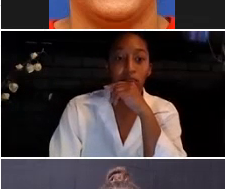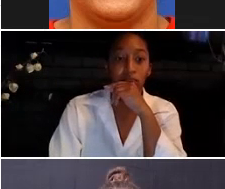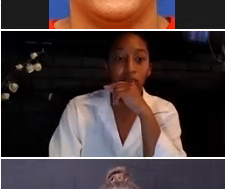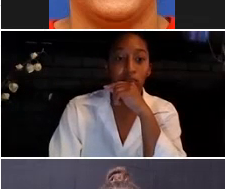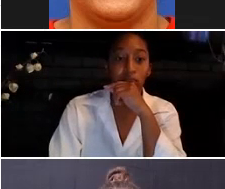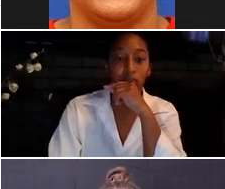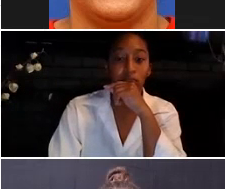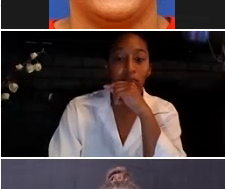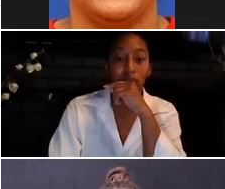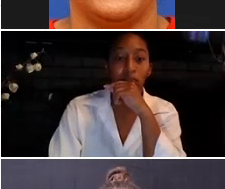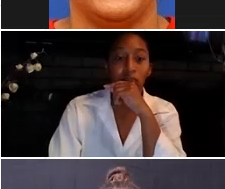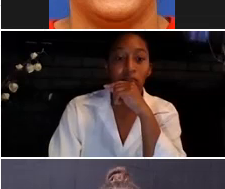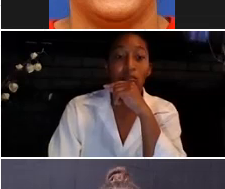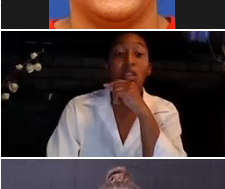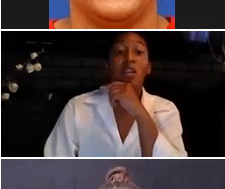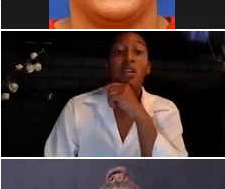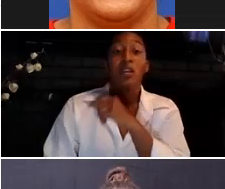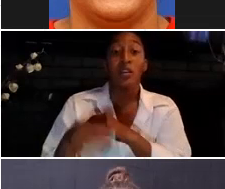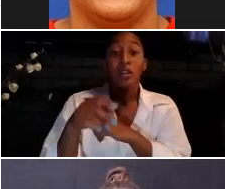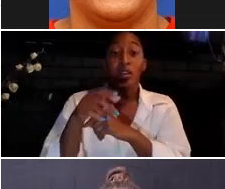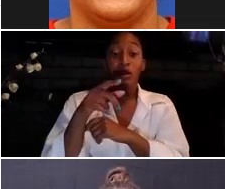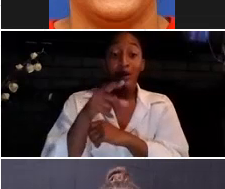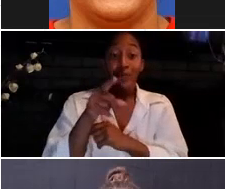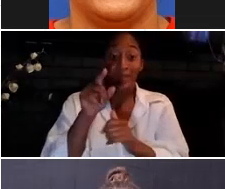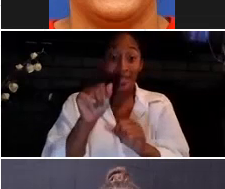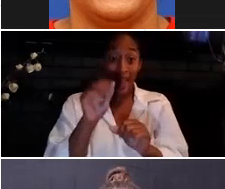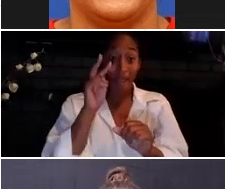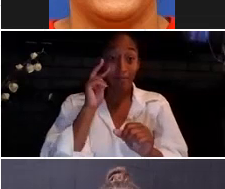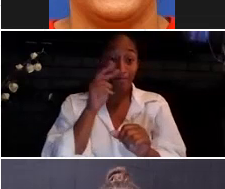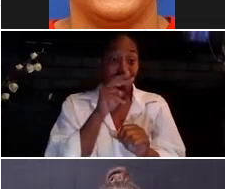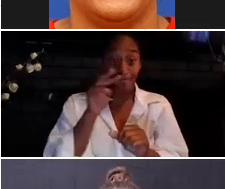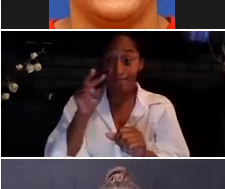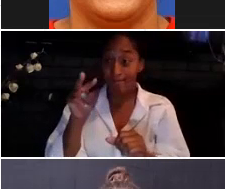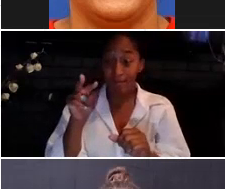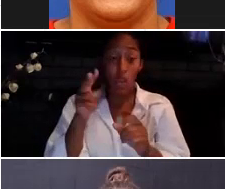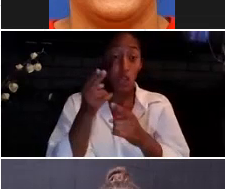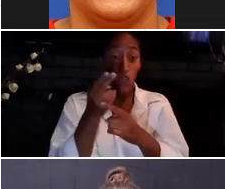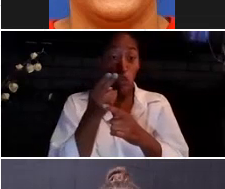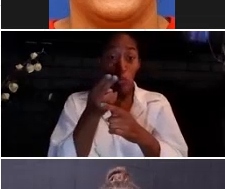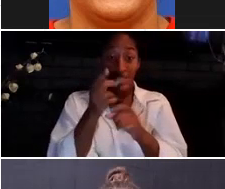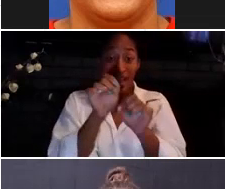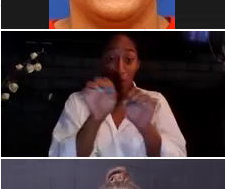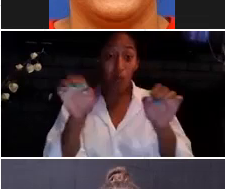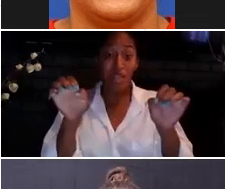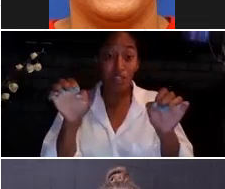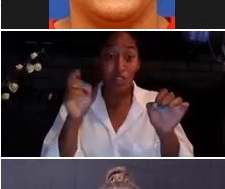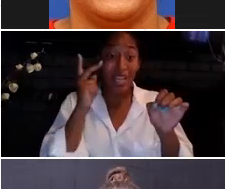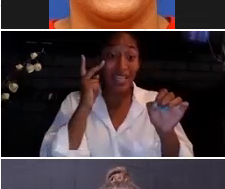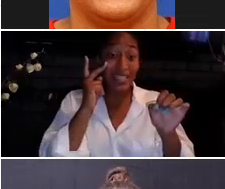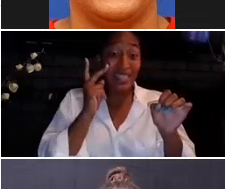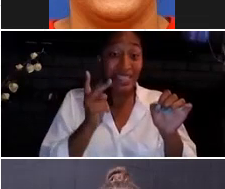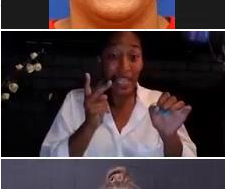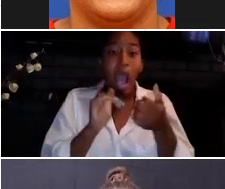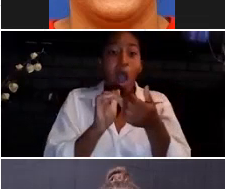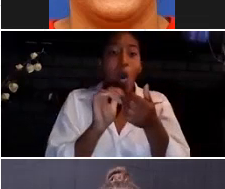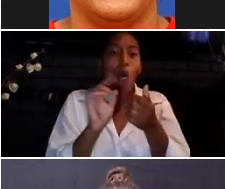if you're utilizing these equations, you can figure out where the object is, how fast it's moving, based on